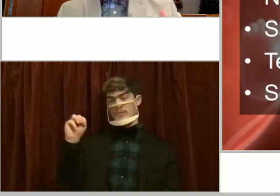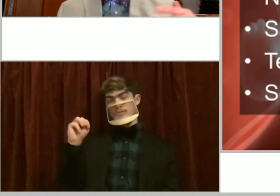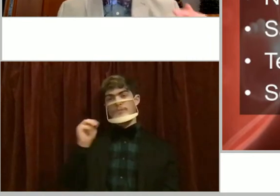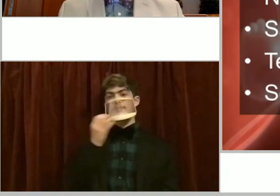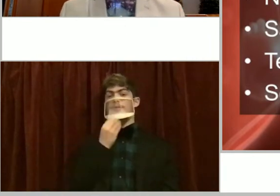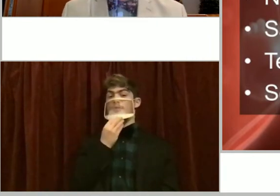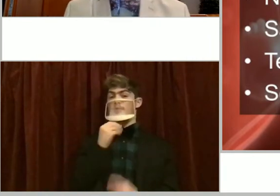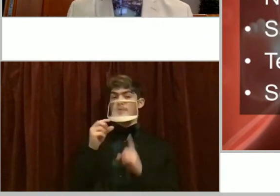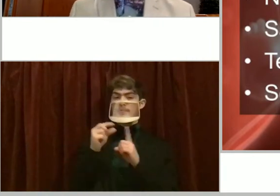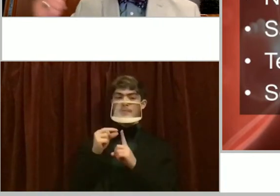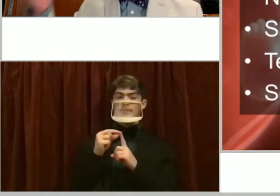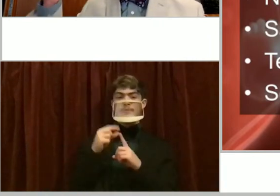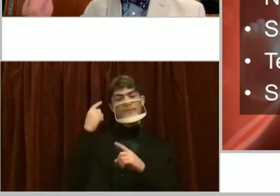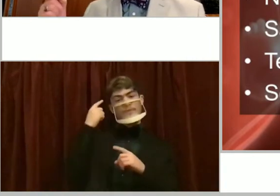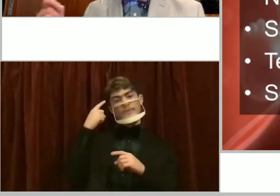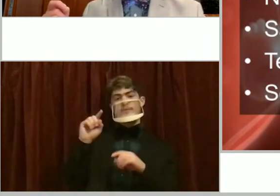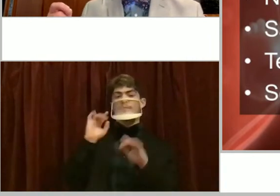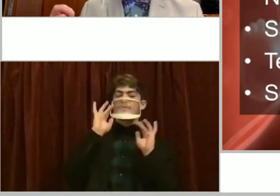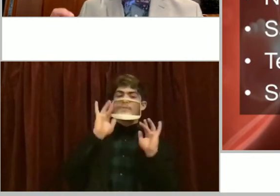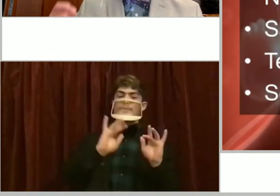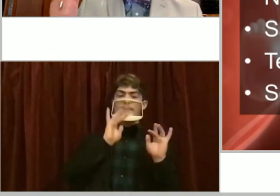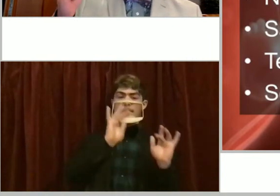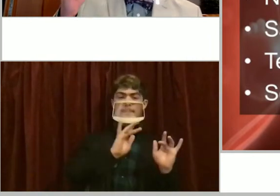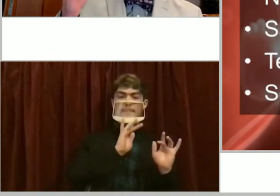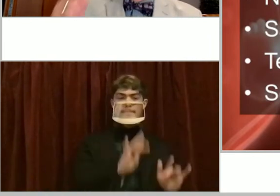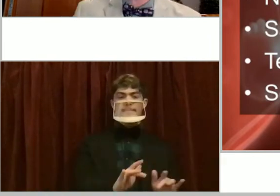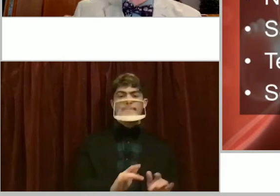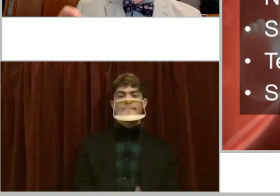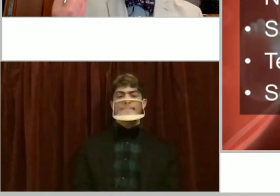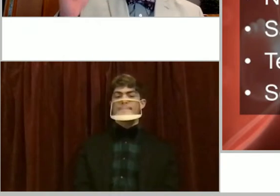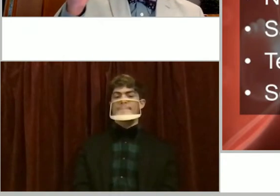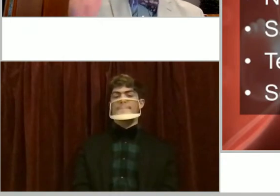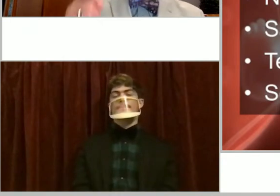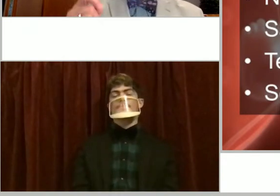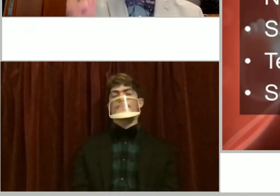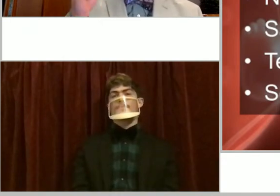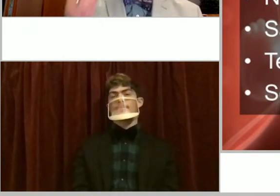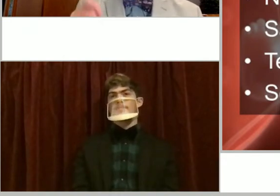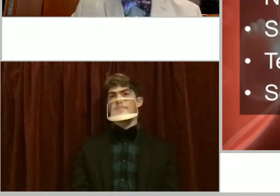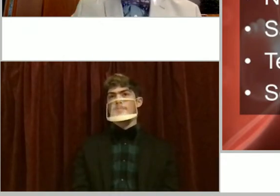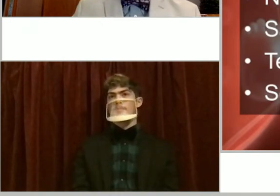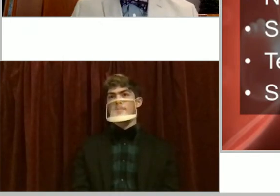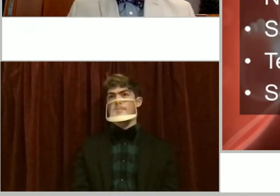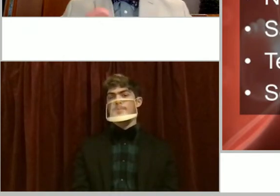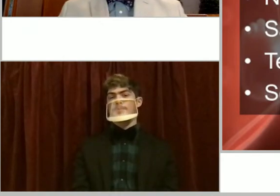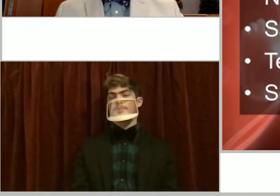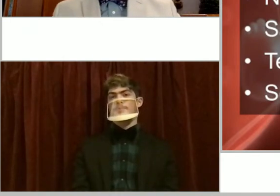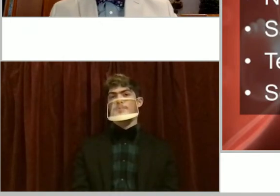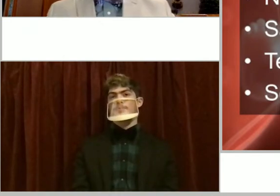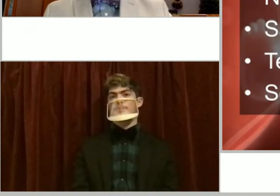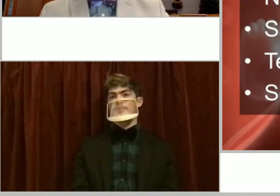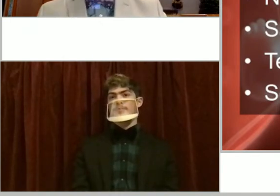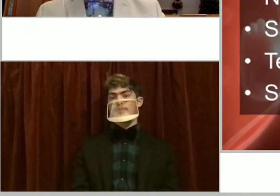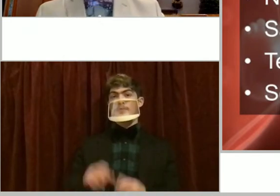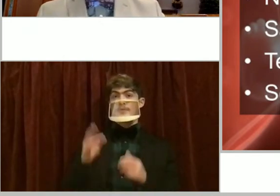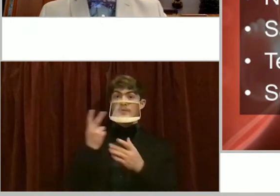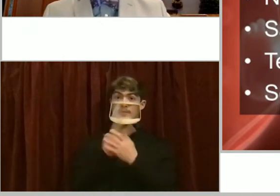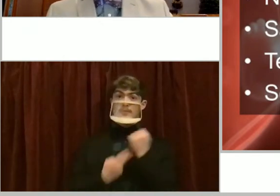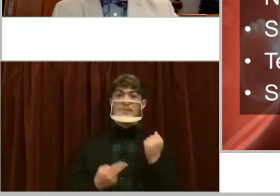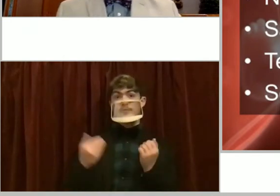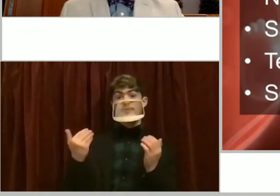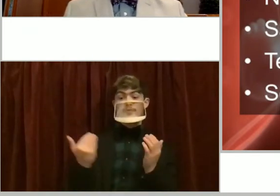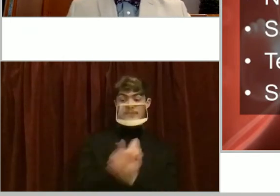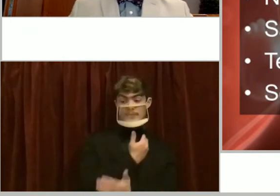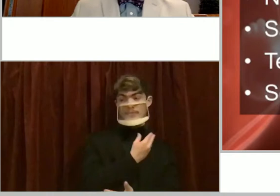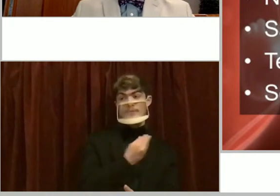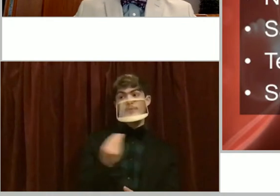of compassion. And it's a special word attributed mostly to God, both in the New and in the Old